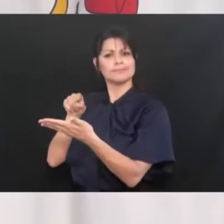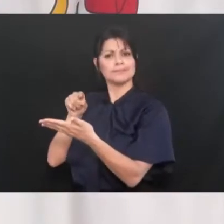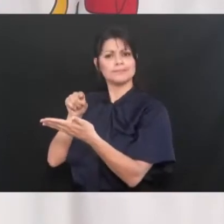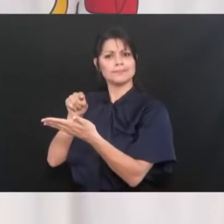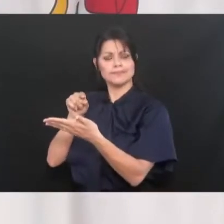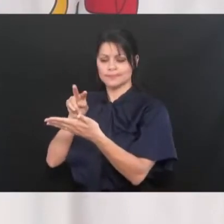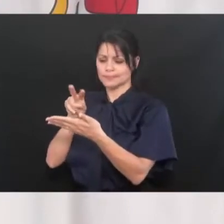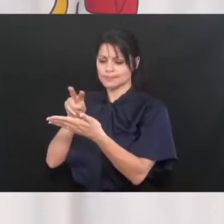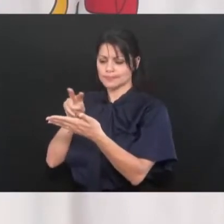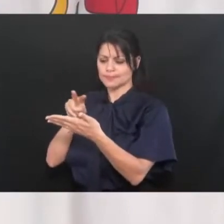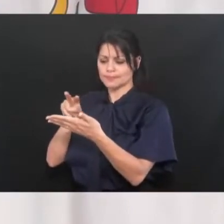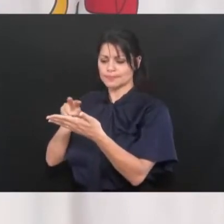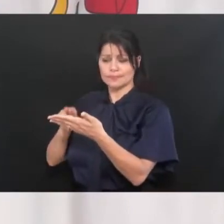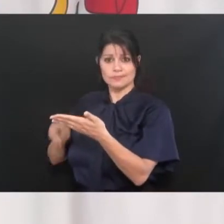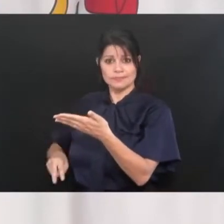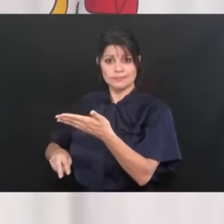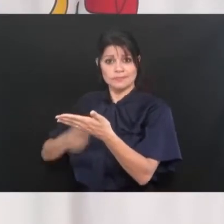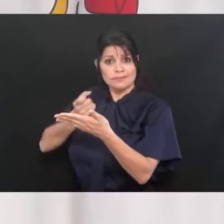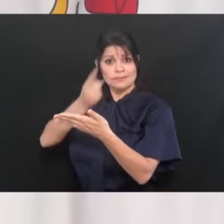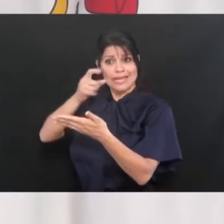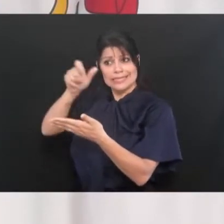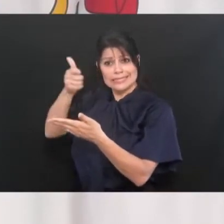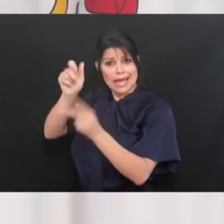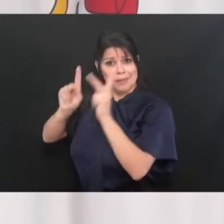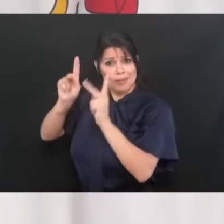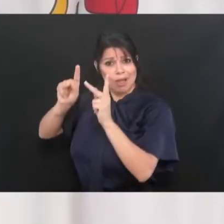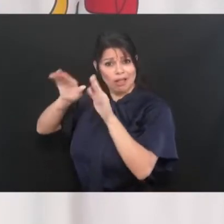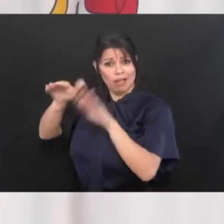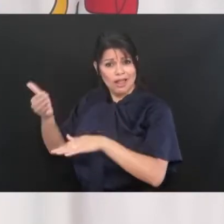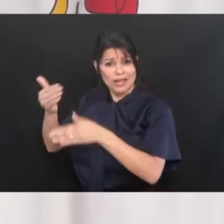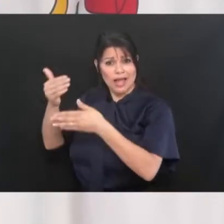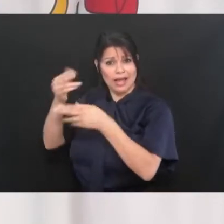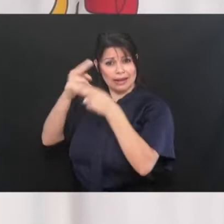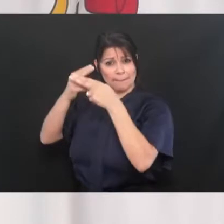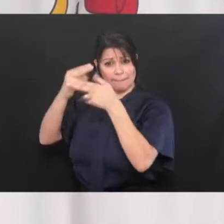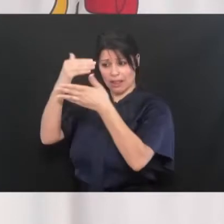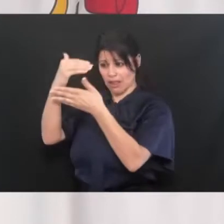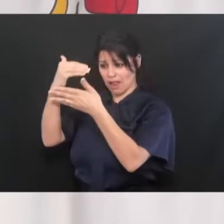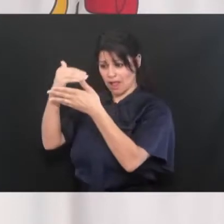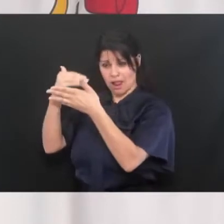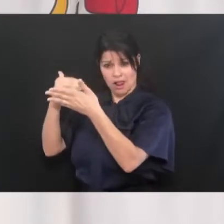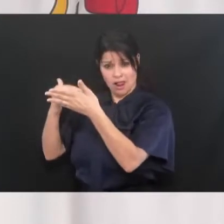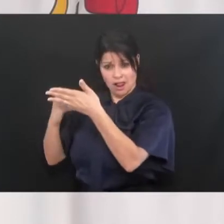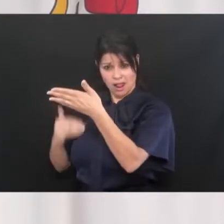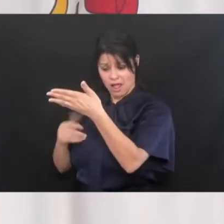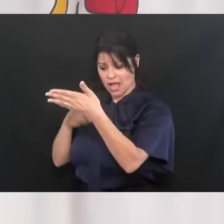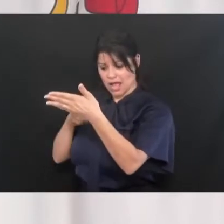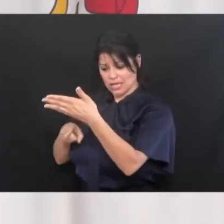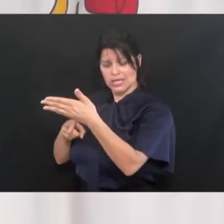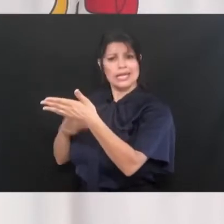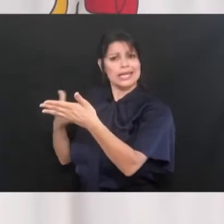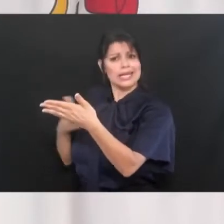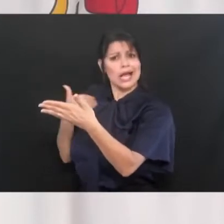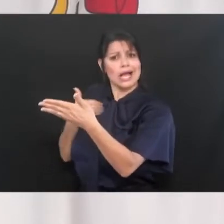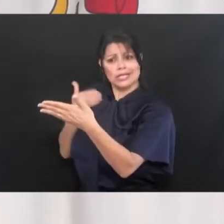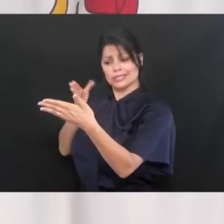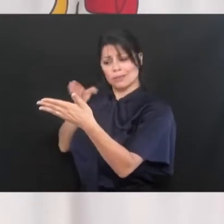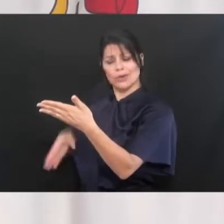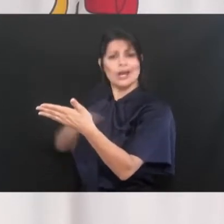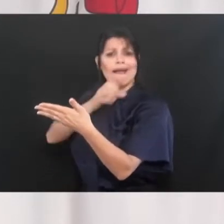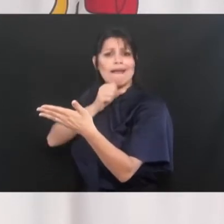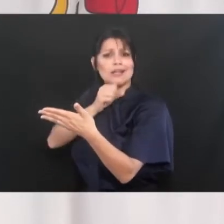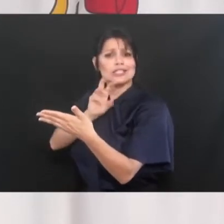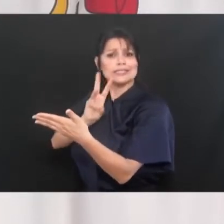this entire list of all these 10 folks that we lost. The youngest person was a